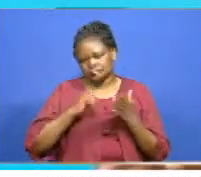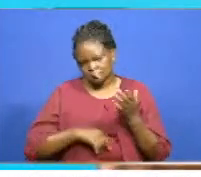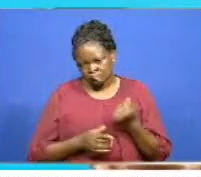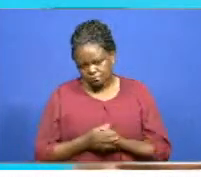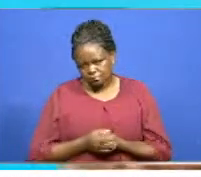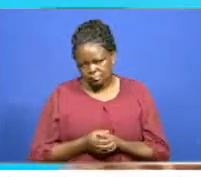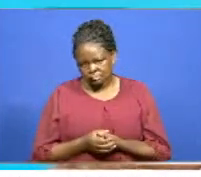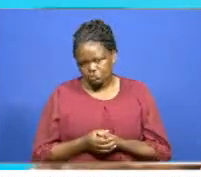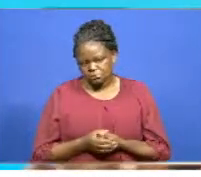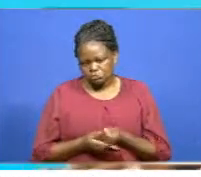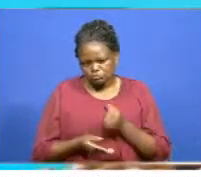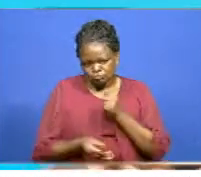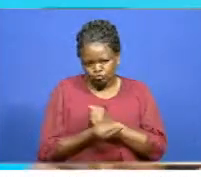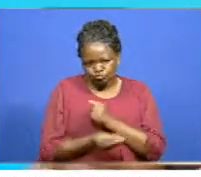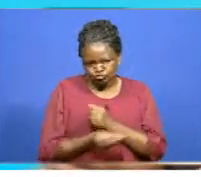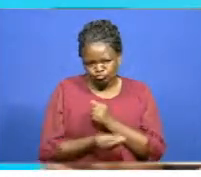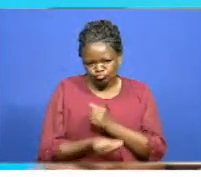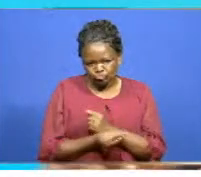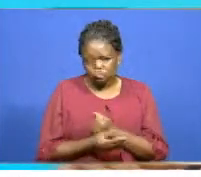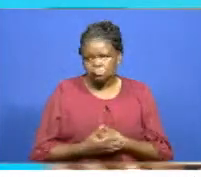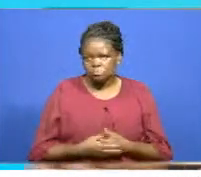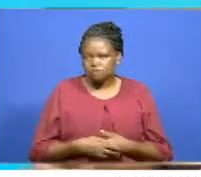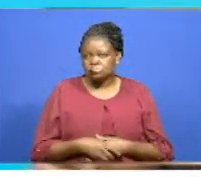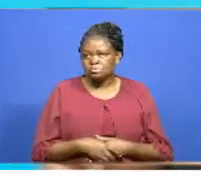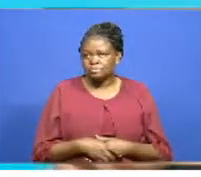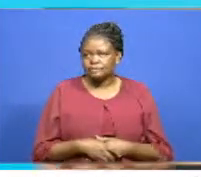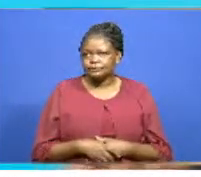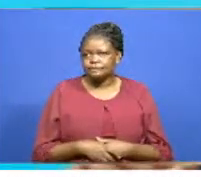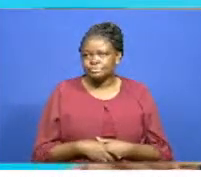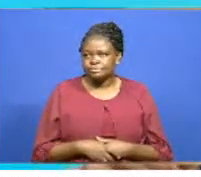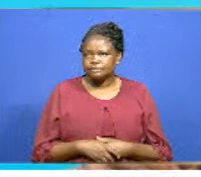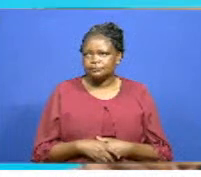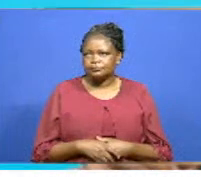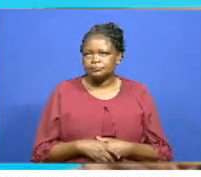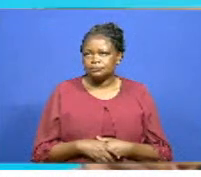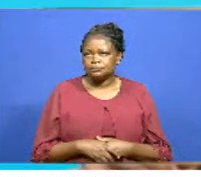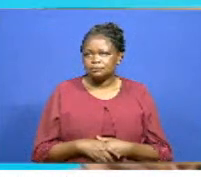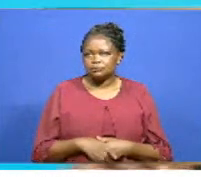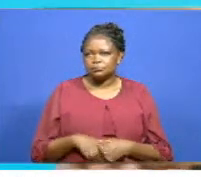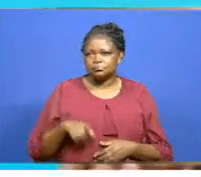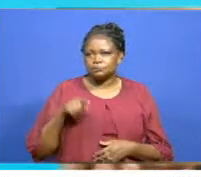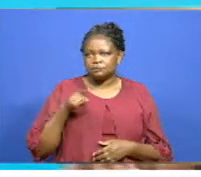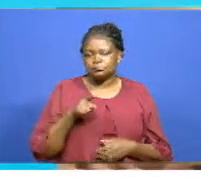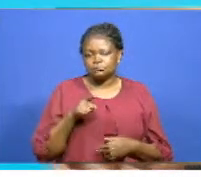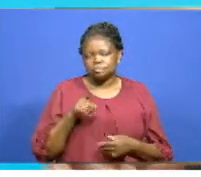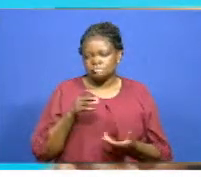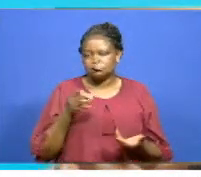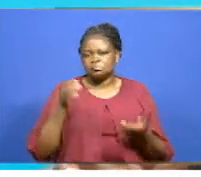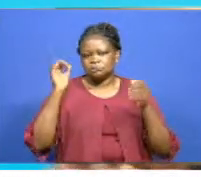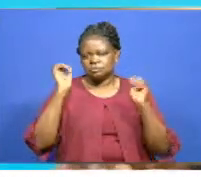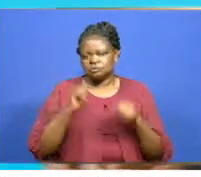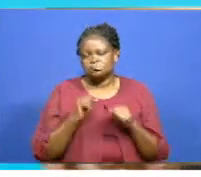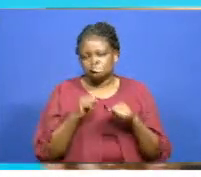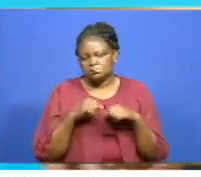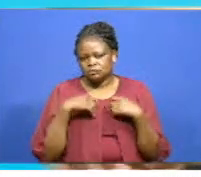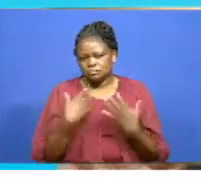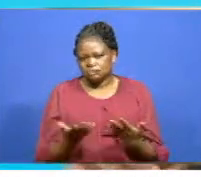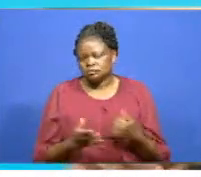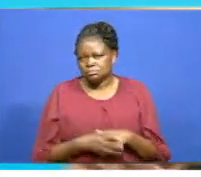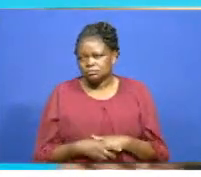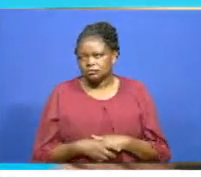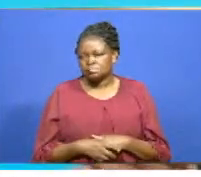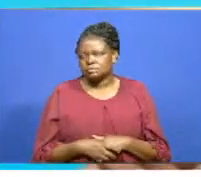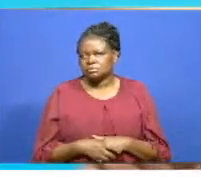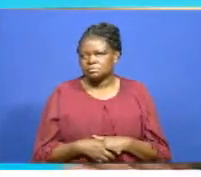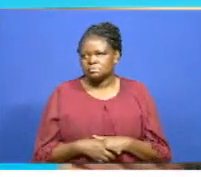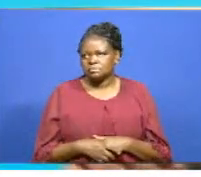the oiling, the oiling of the machine, the political machines there in Western. How is it likely to play out in these two